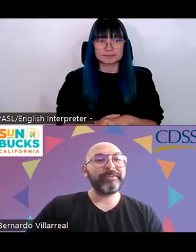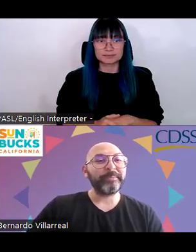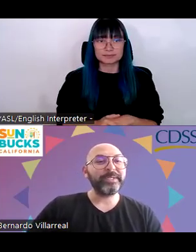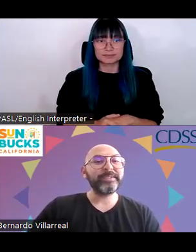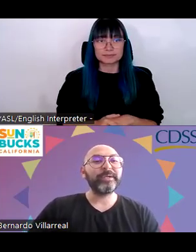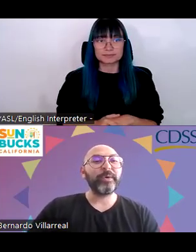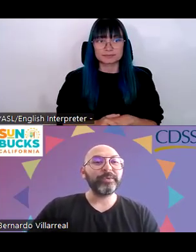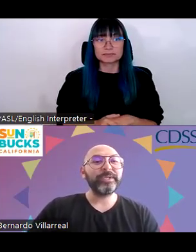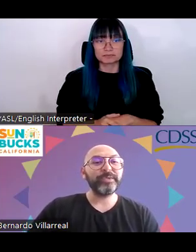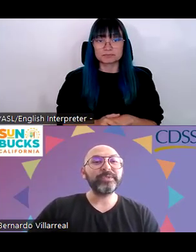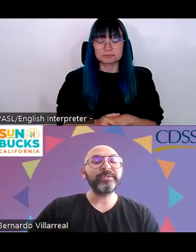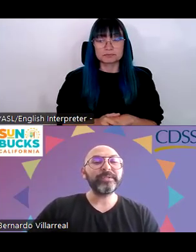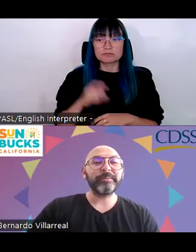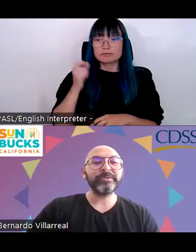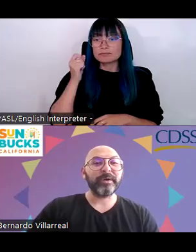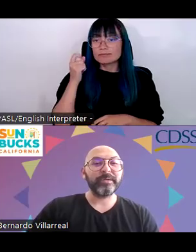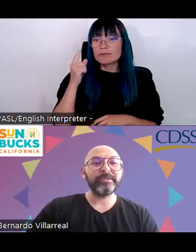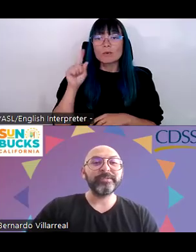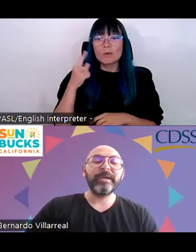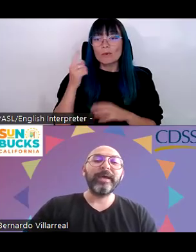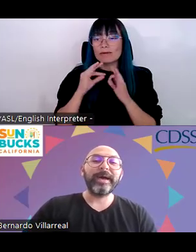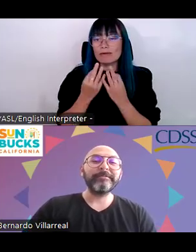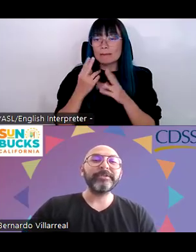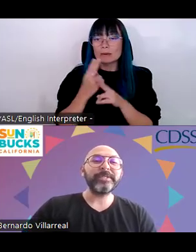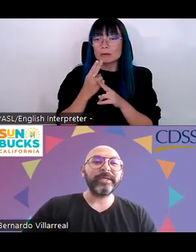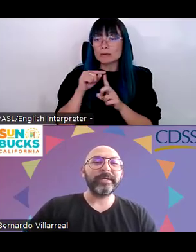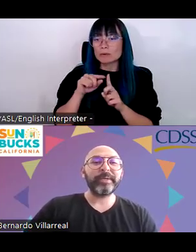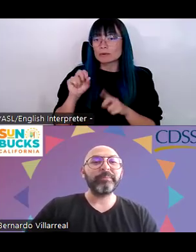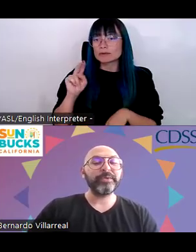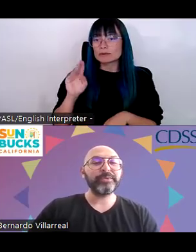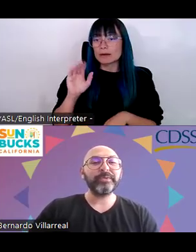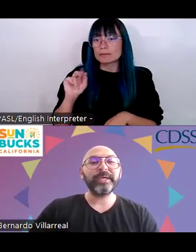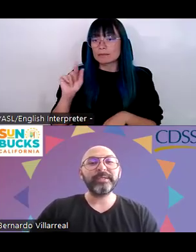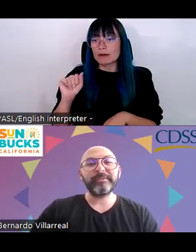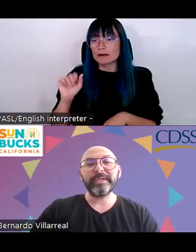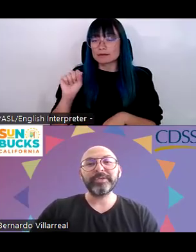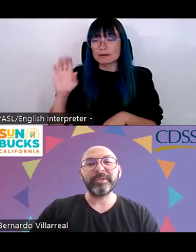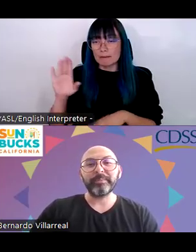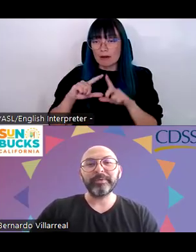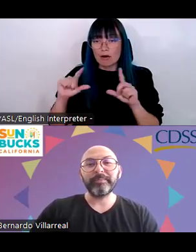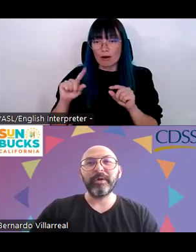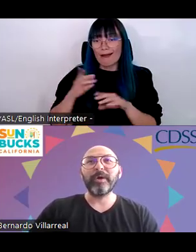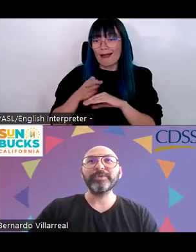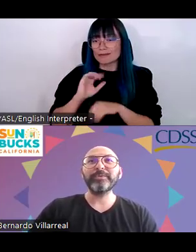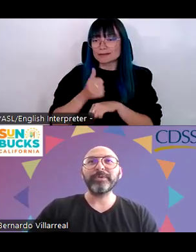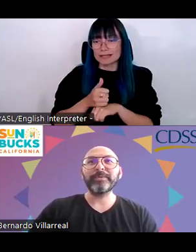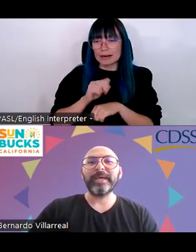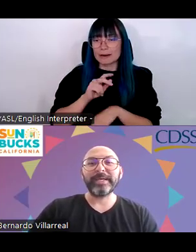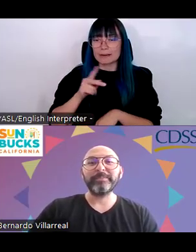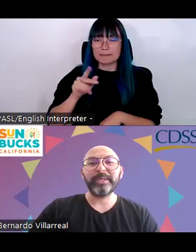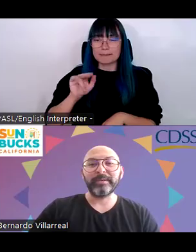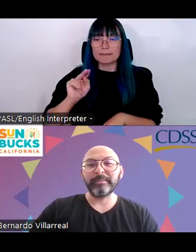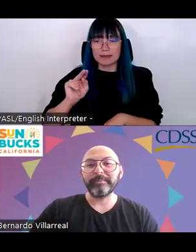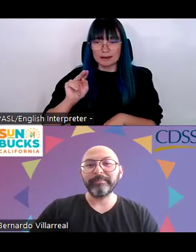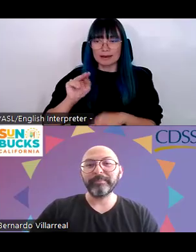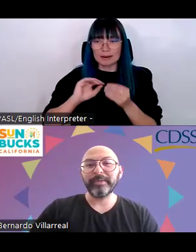Please note that families can only use their Sunbucks cards after setting up a personal identification number, also